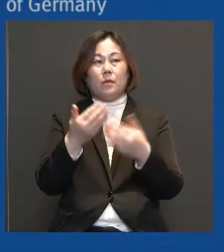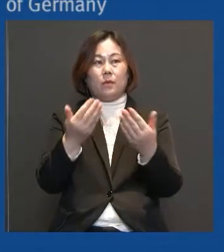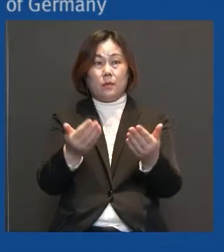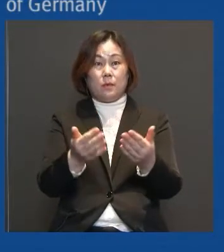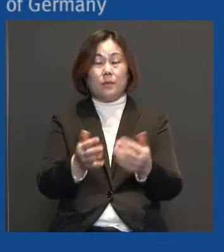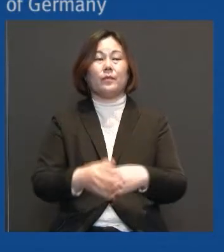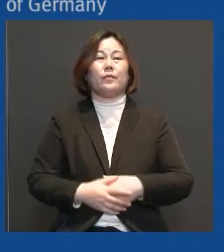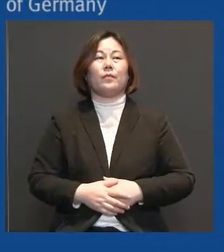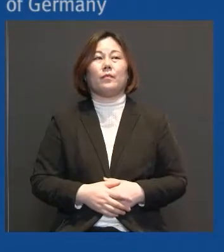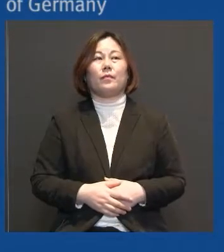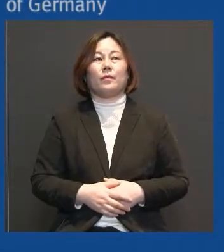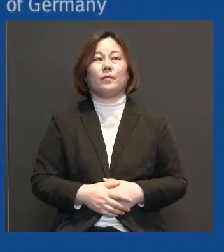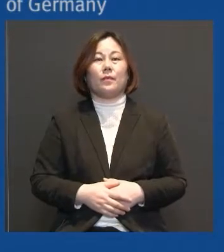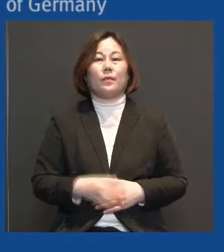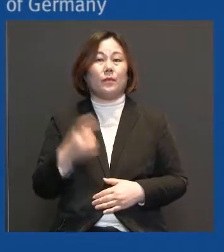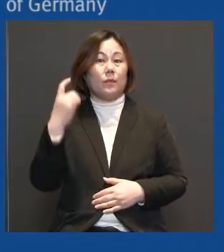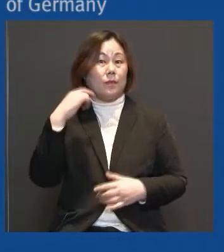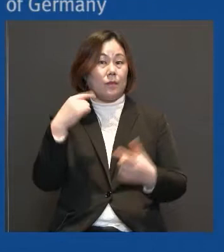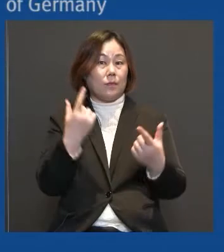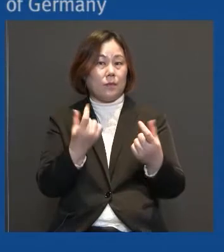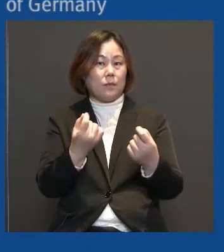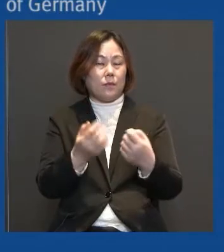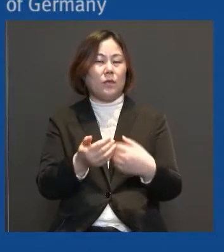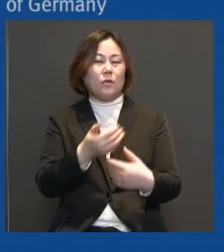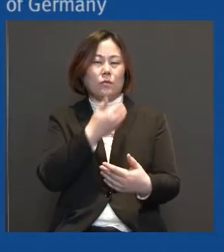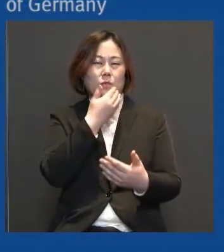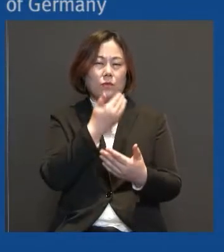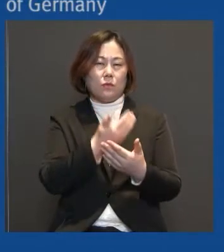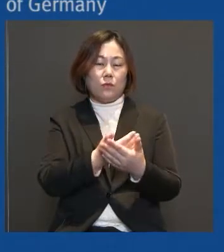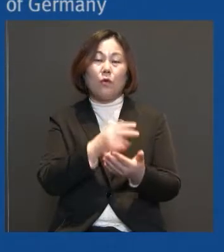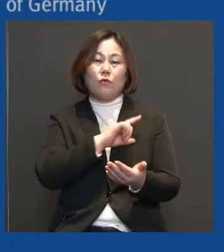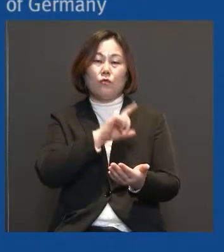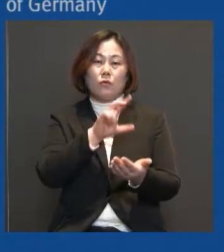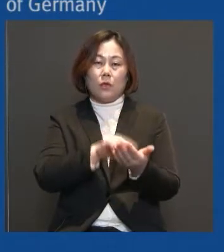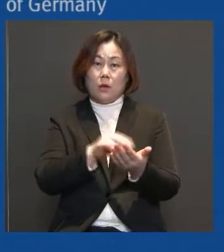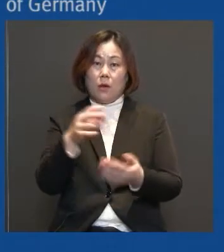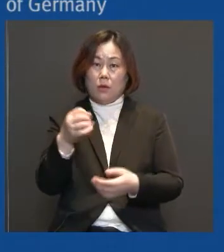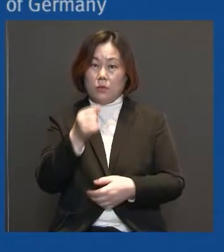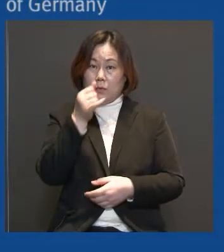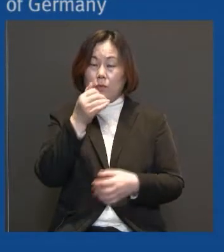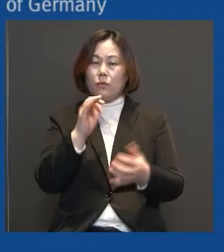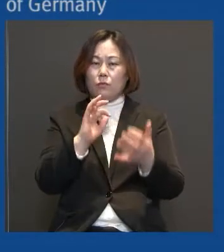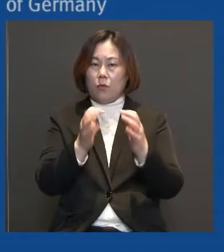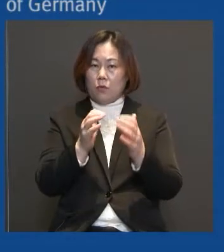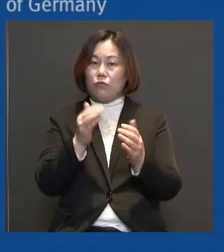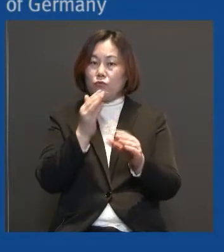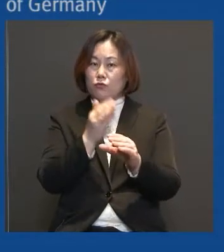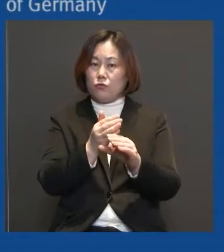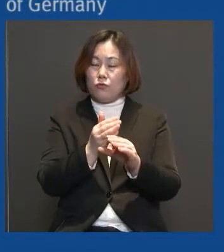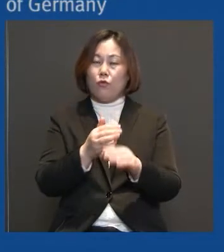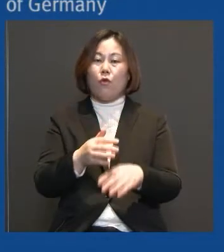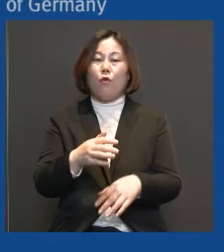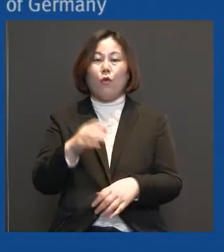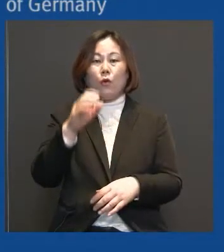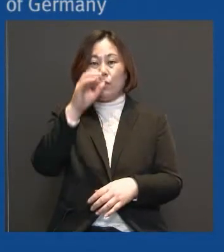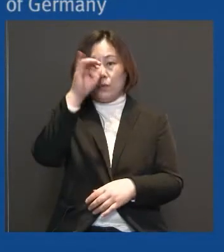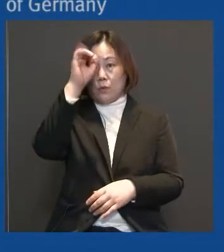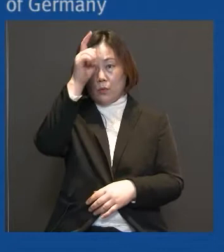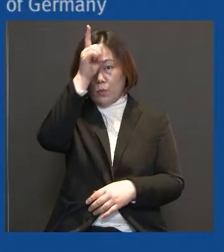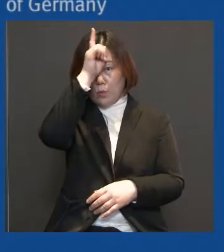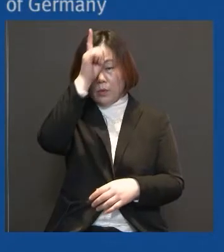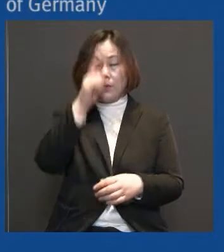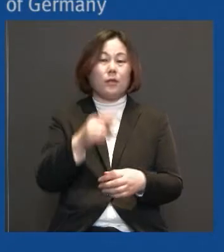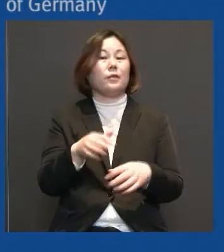a German perspective, that is why I'm very honored to be here today to give a brief overview of what Germany has been and is been doing in regard